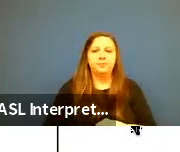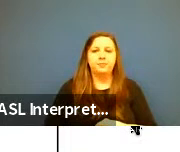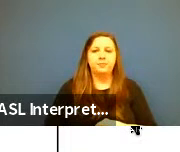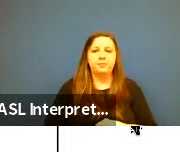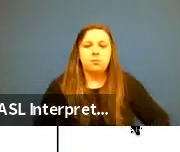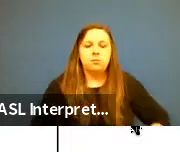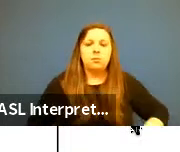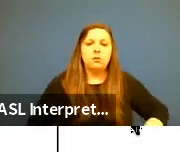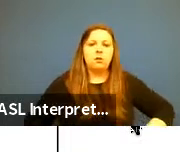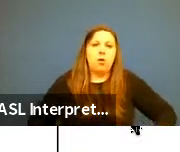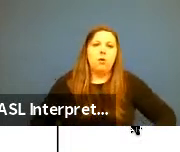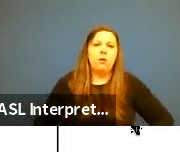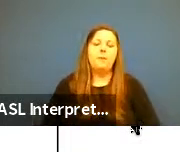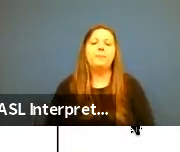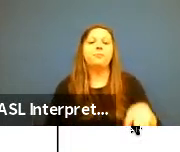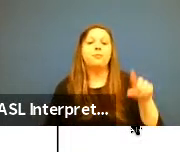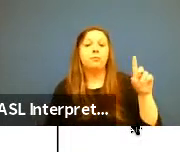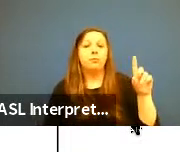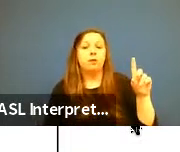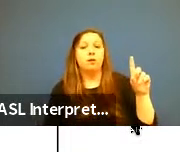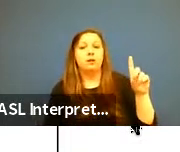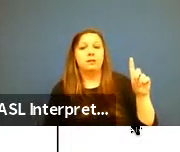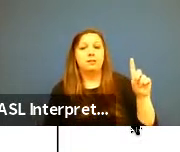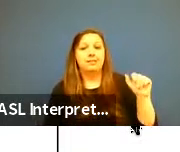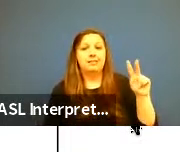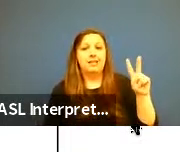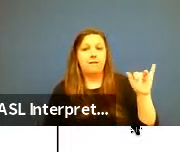But I thought, Lynn, I thought we did